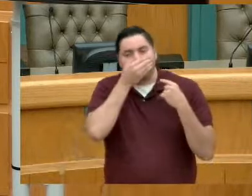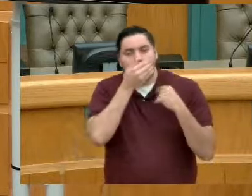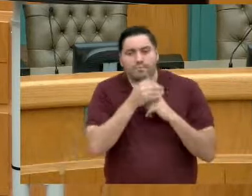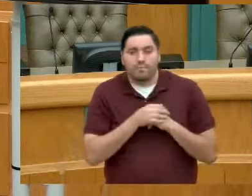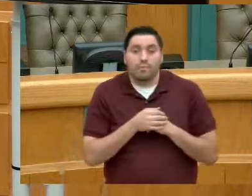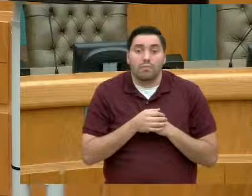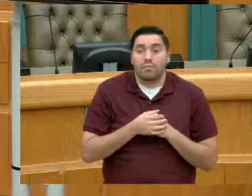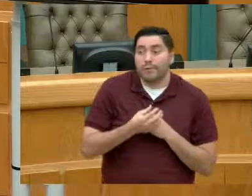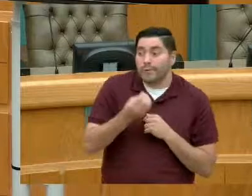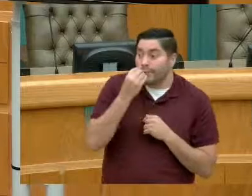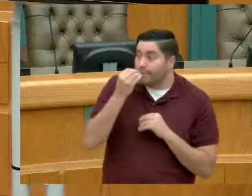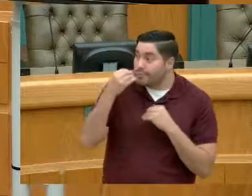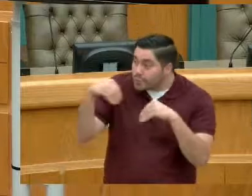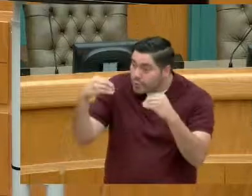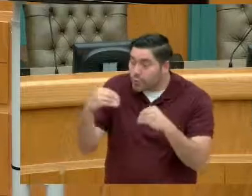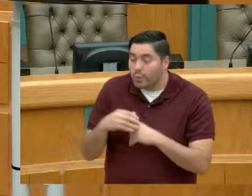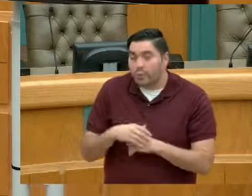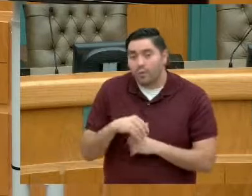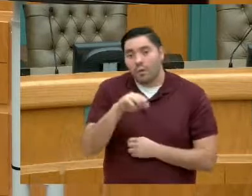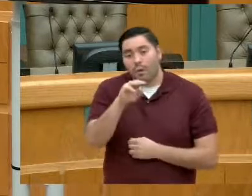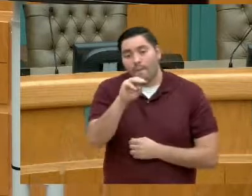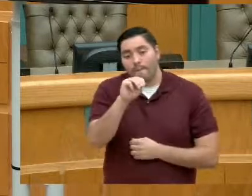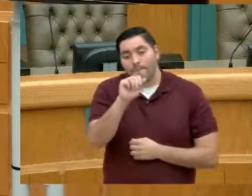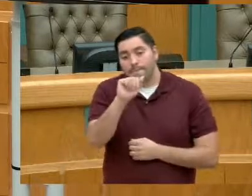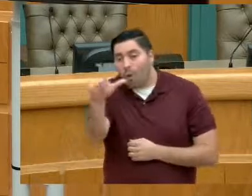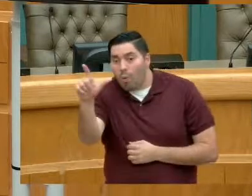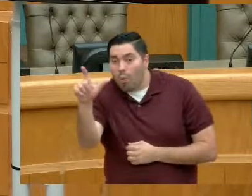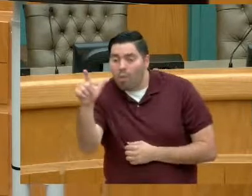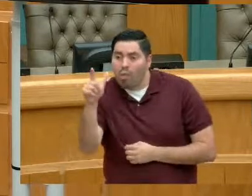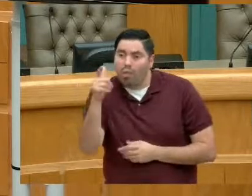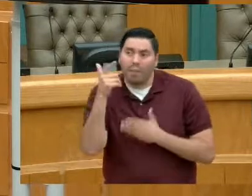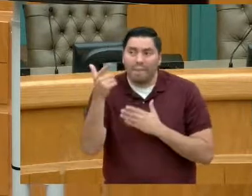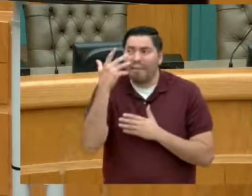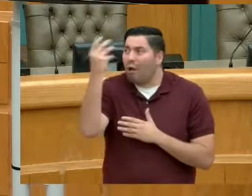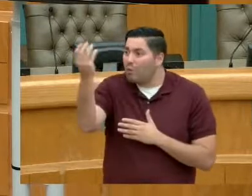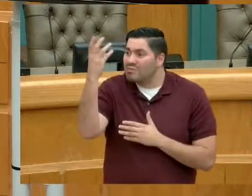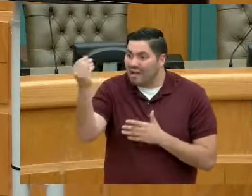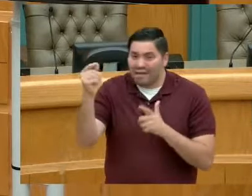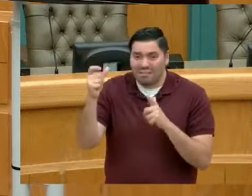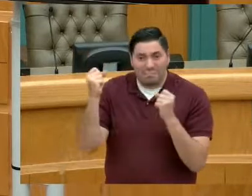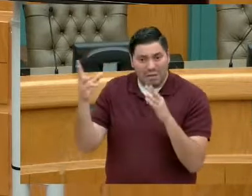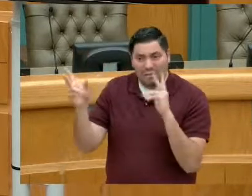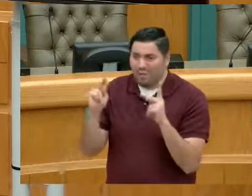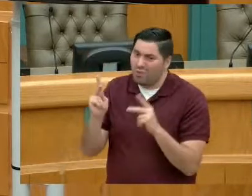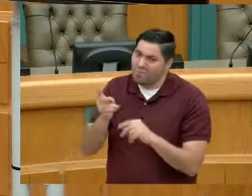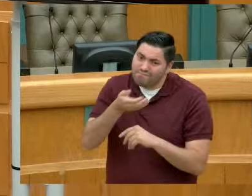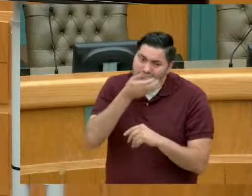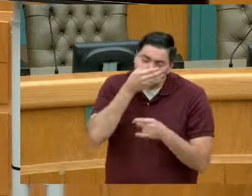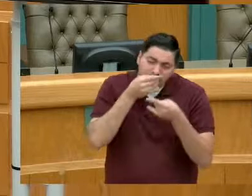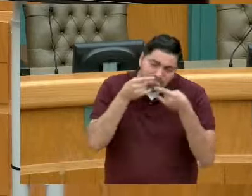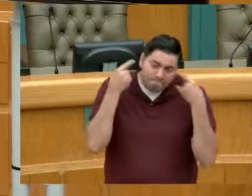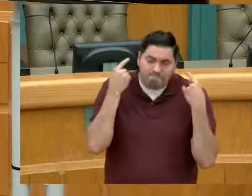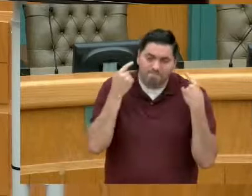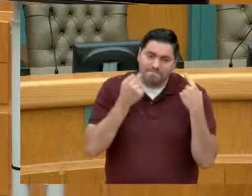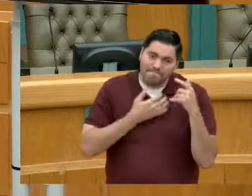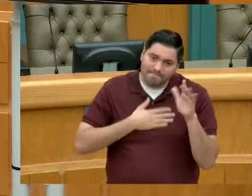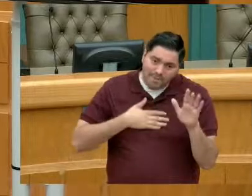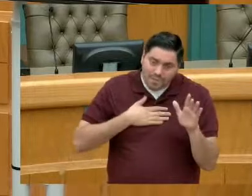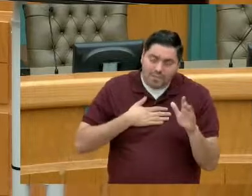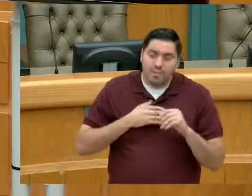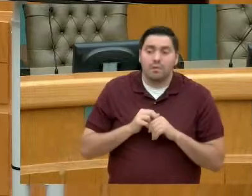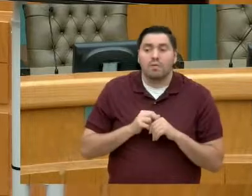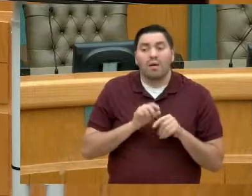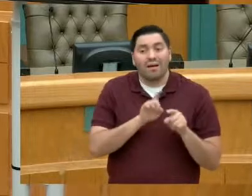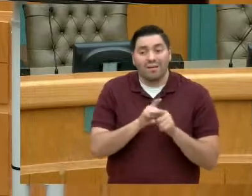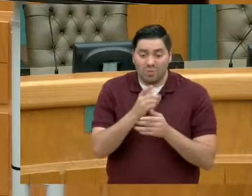the grocery store and malls and even maybe outdoor settings where there's big groups of people, wear a face mask. The other one is keep your